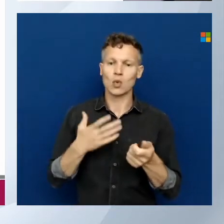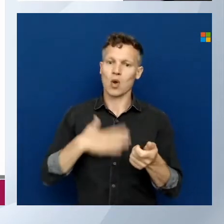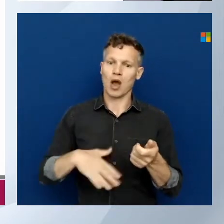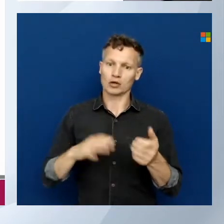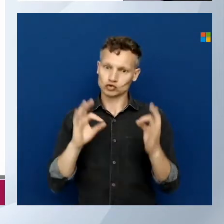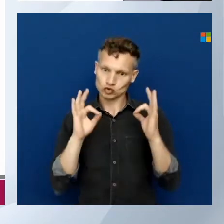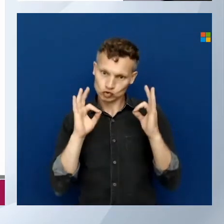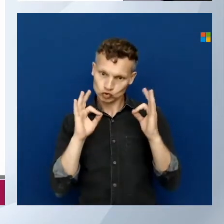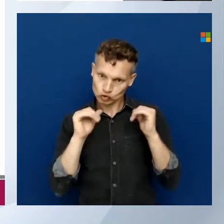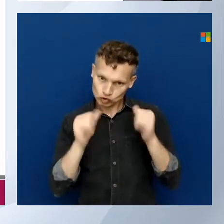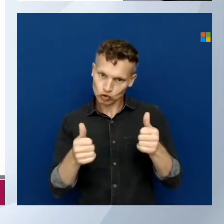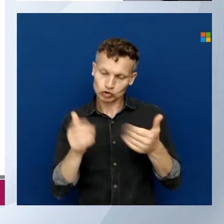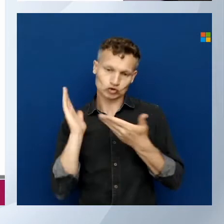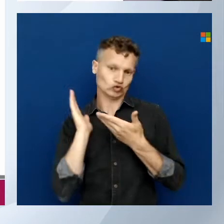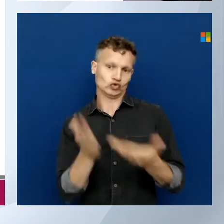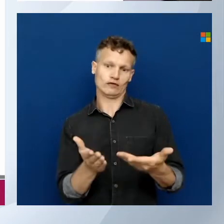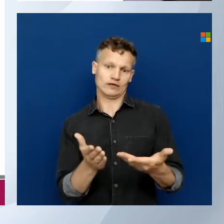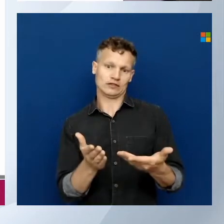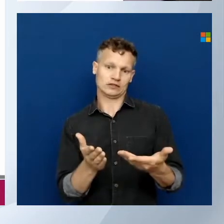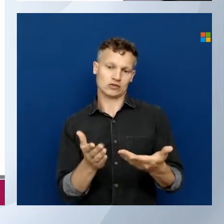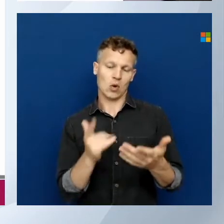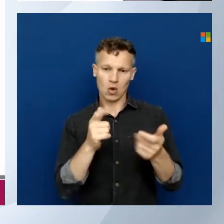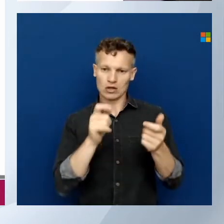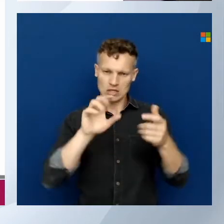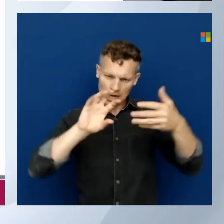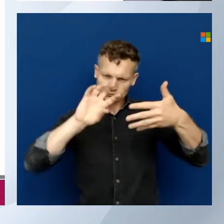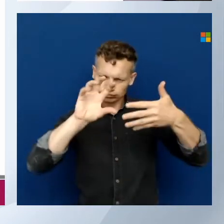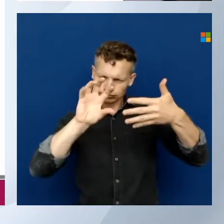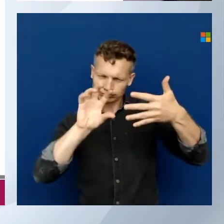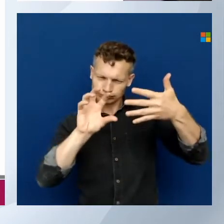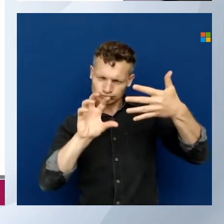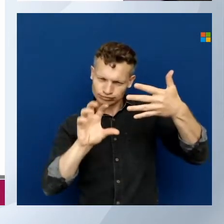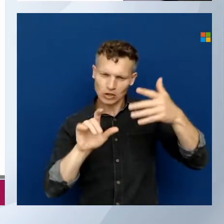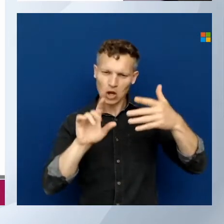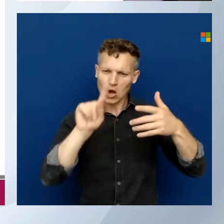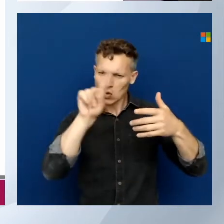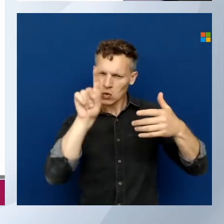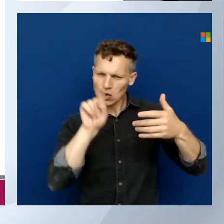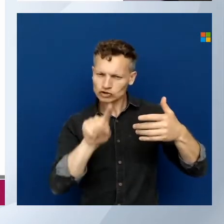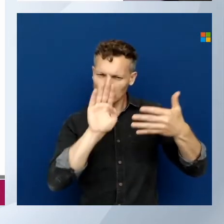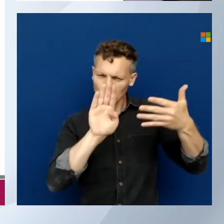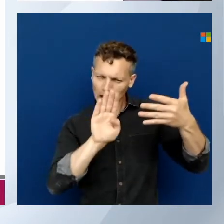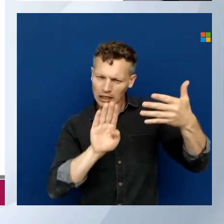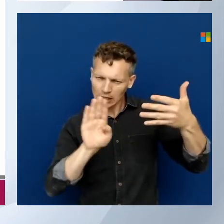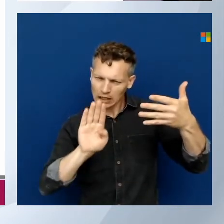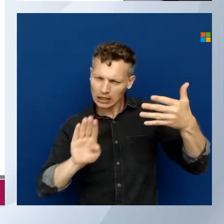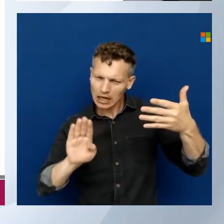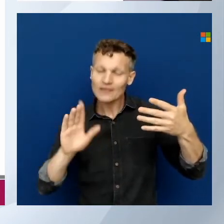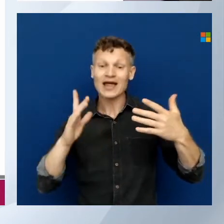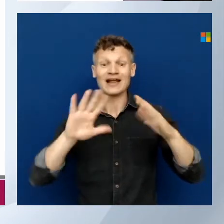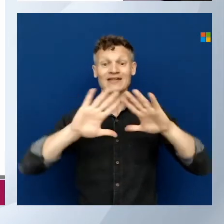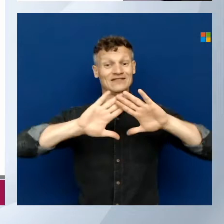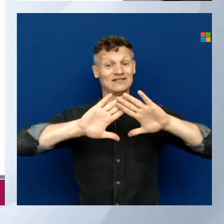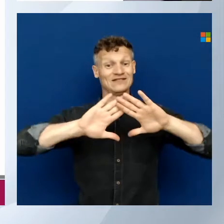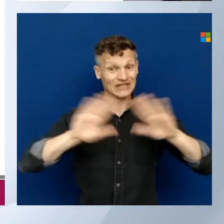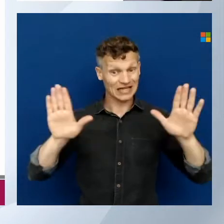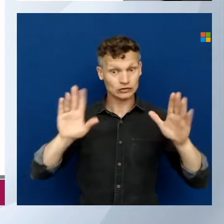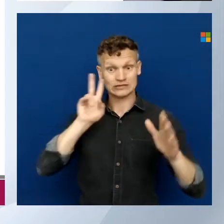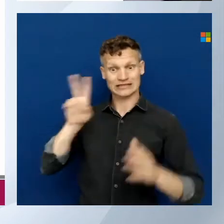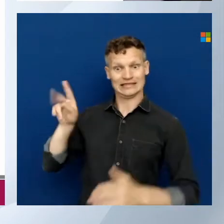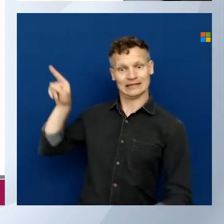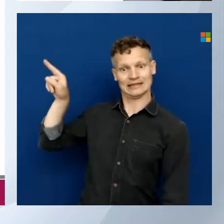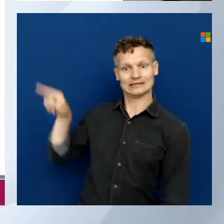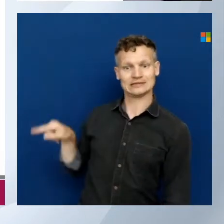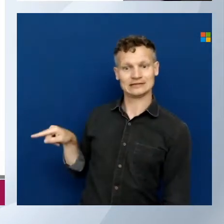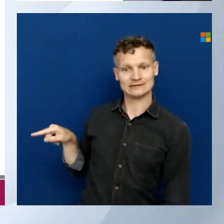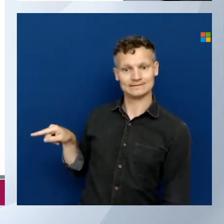get to this great review and create screen that has a built-in validation to make sure that you're